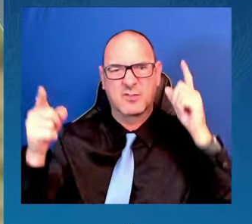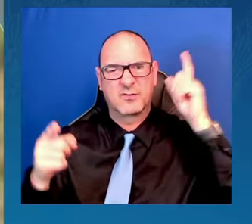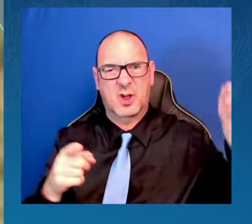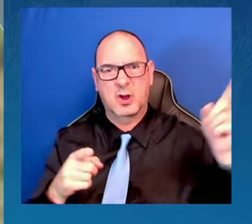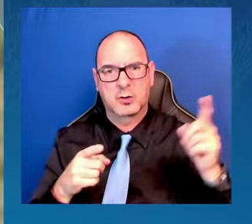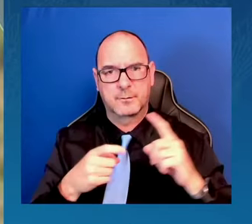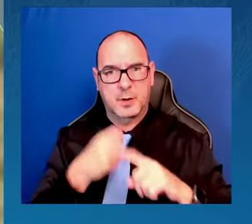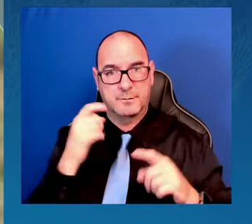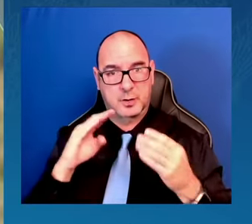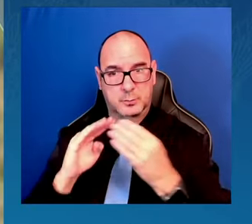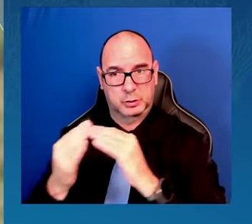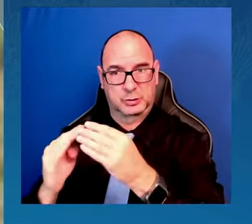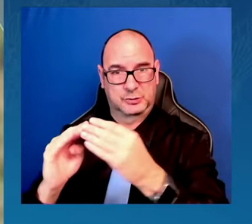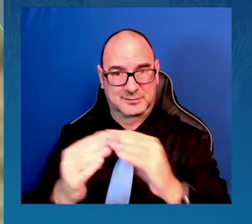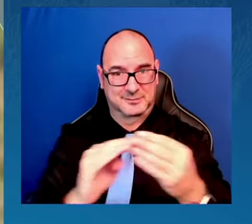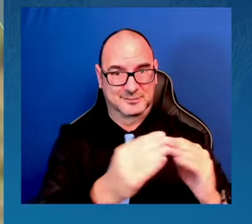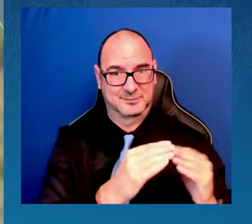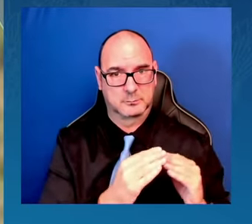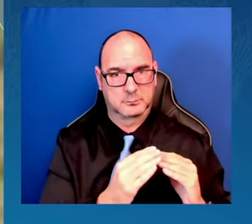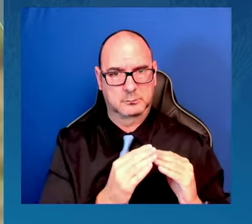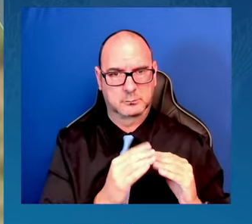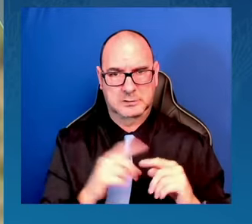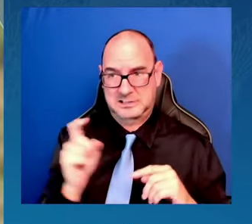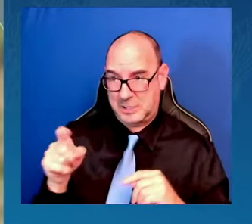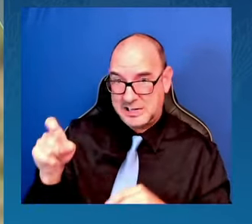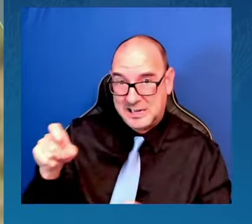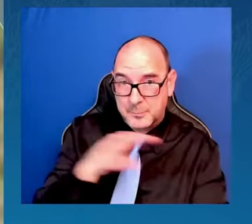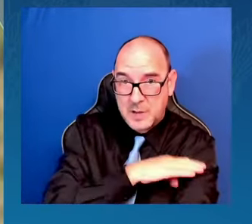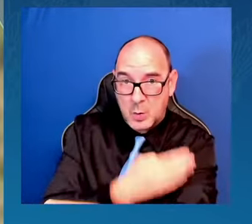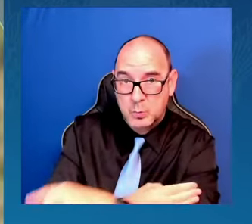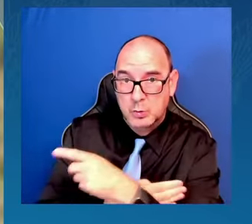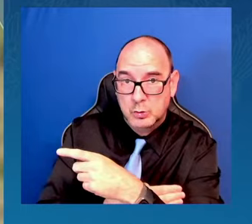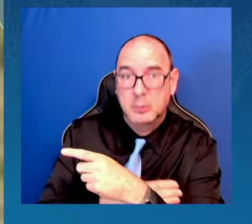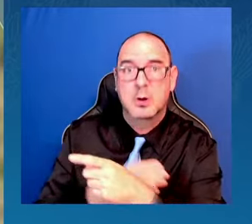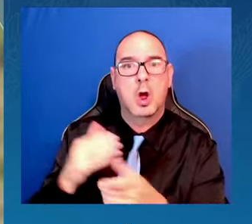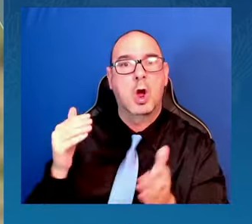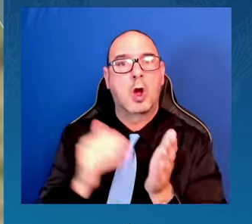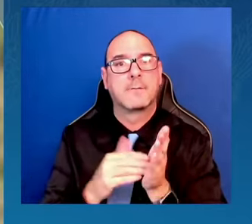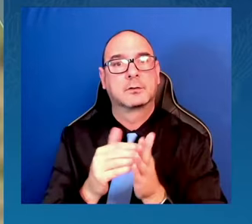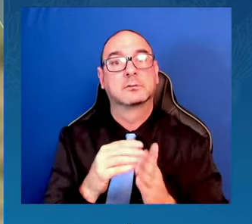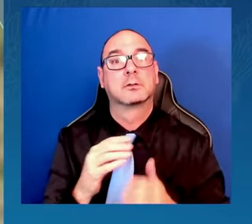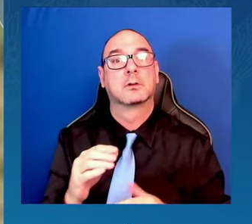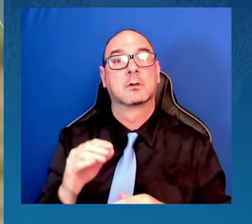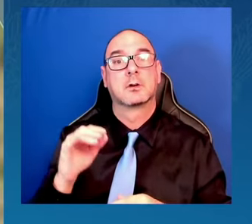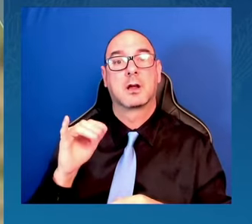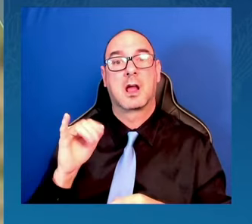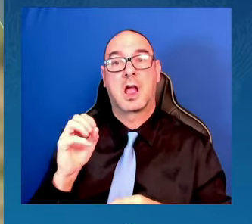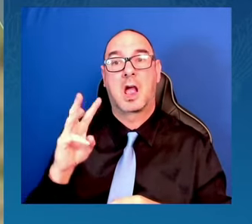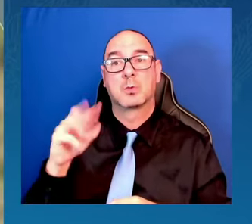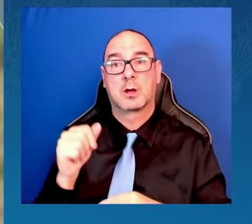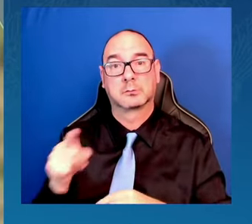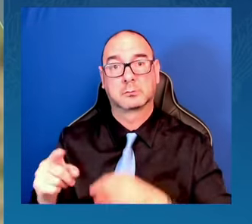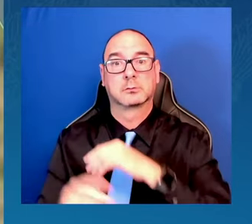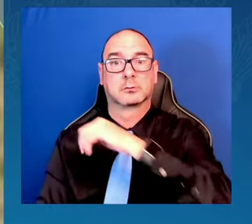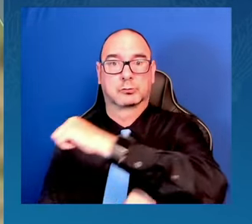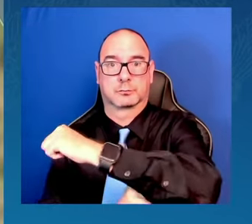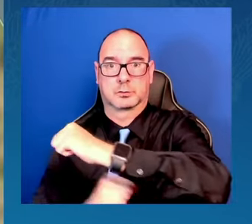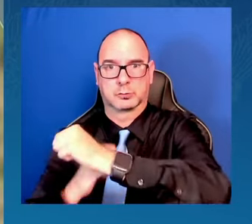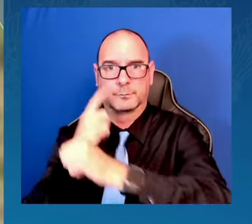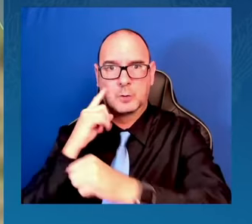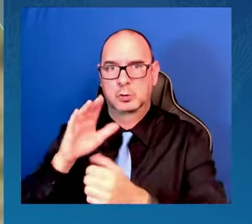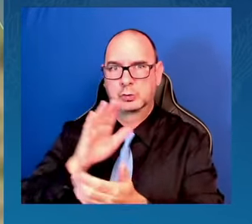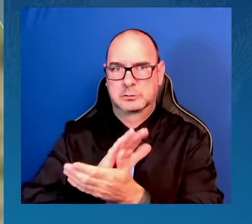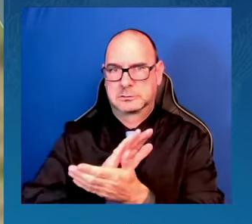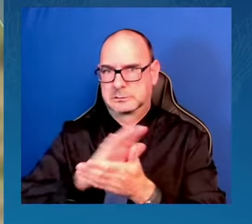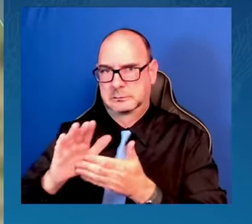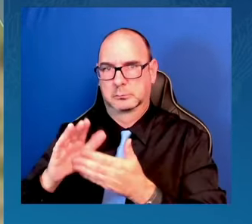power. In many cases, the infrastructure we need to move clean electricity from where it is created